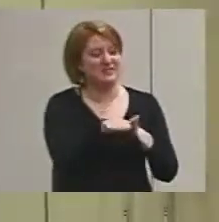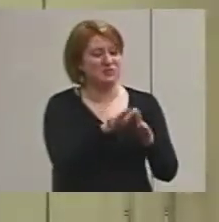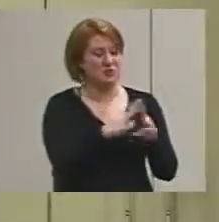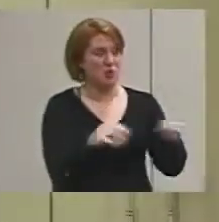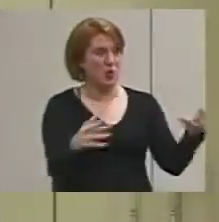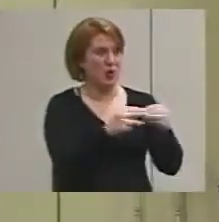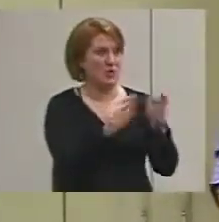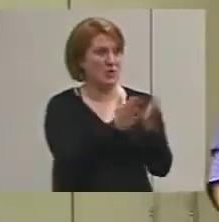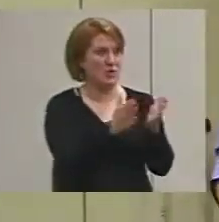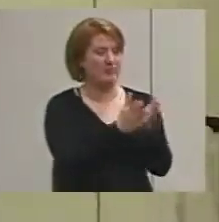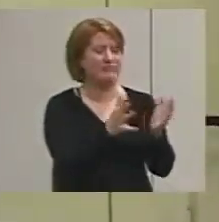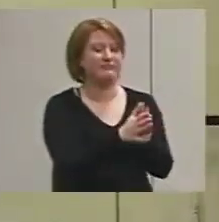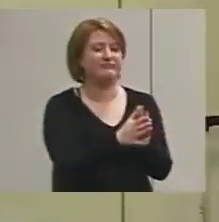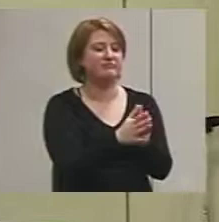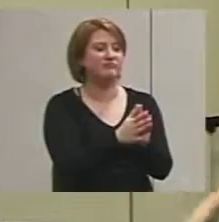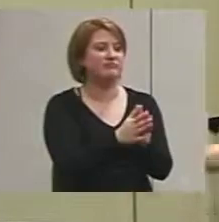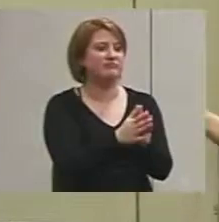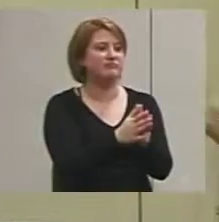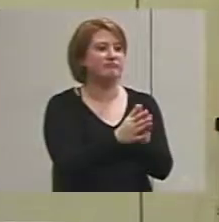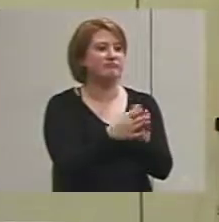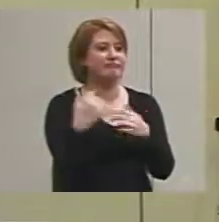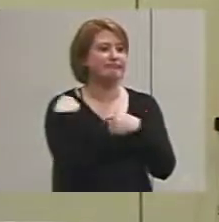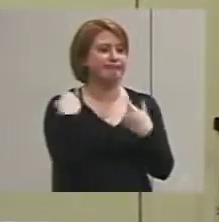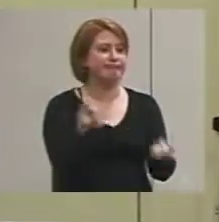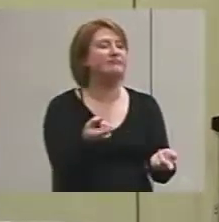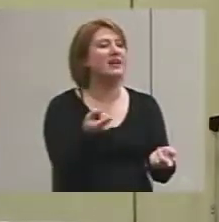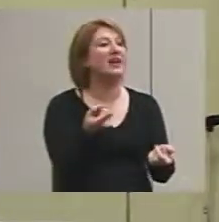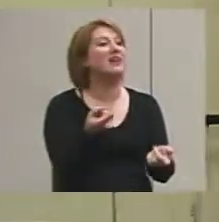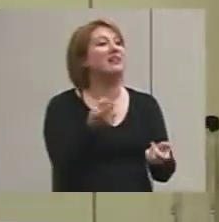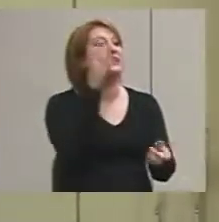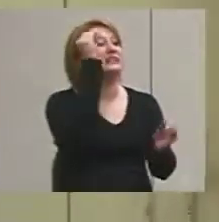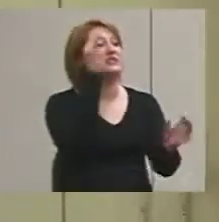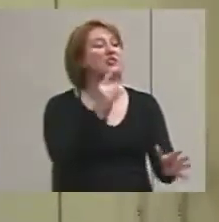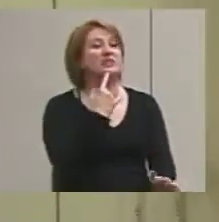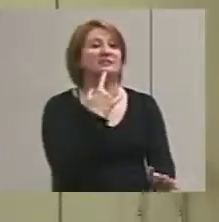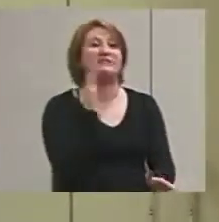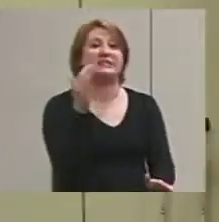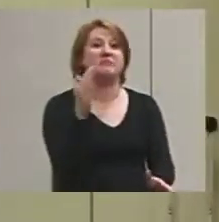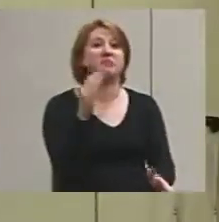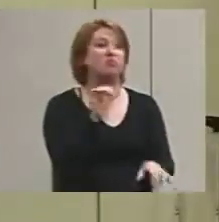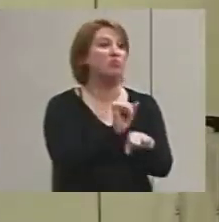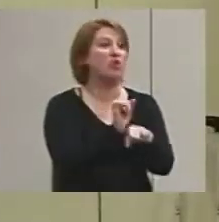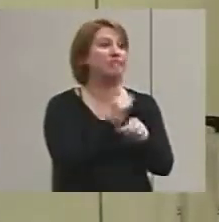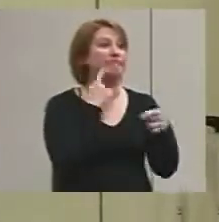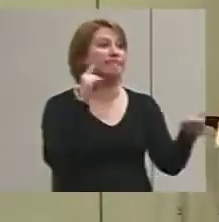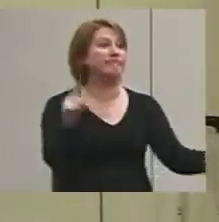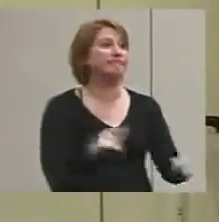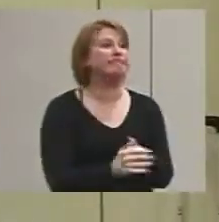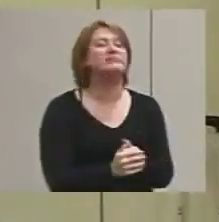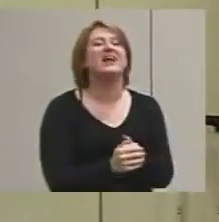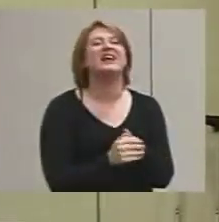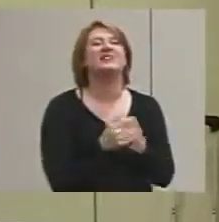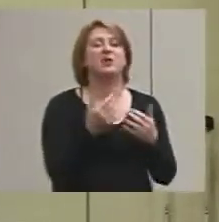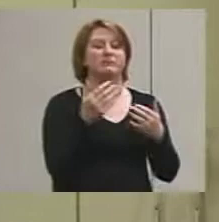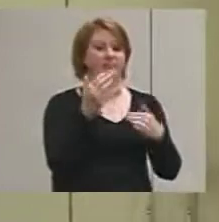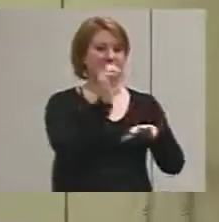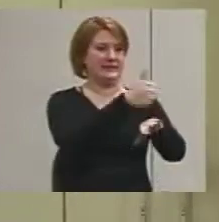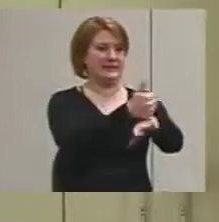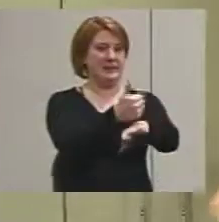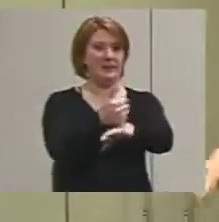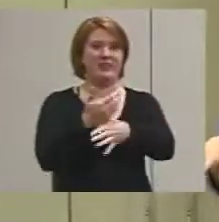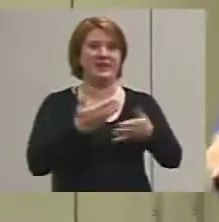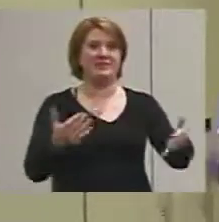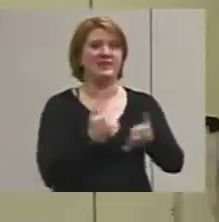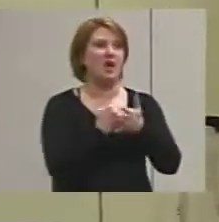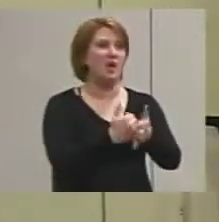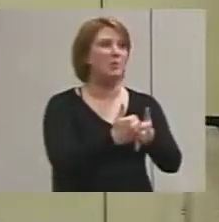a while. And same thing, we see the teacher saying, well, that seems to be working. So that's my frustration right now. We're putting several things into place to assist him. Well, that